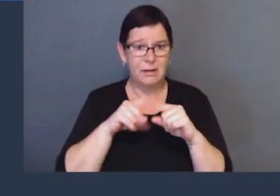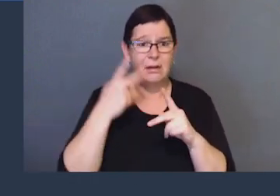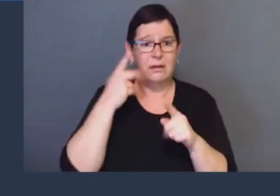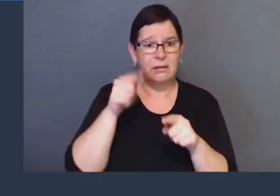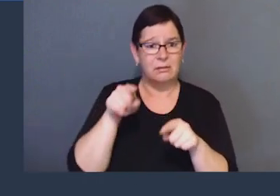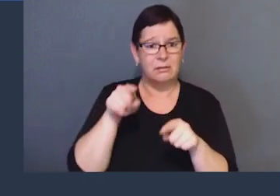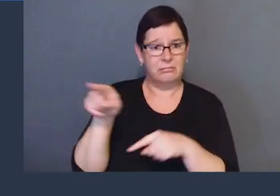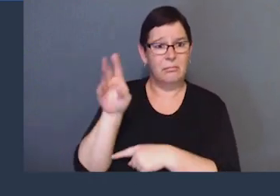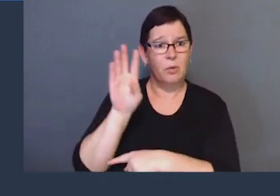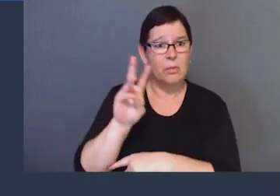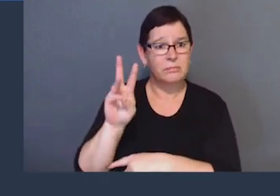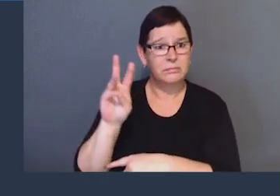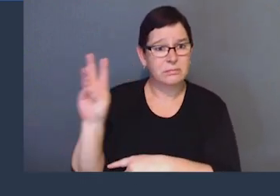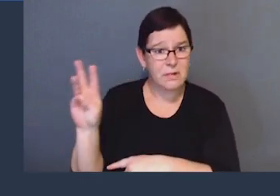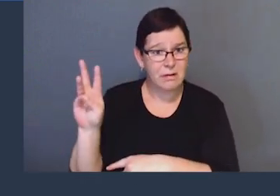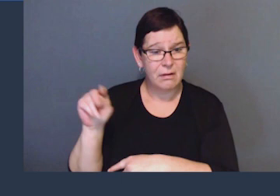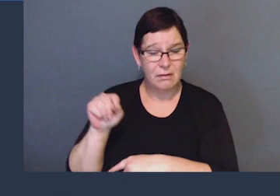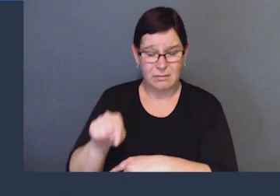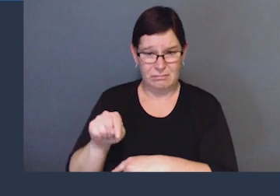screen.